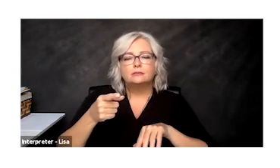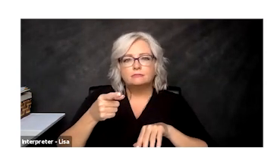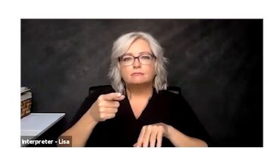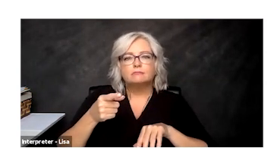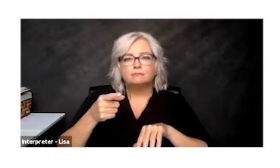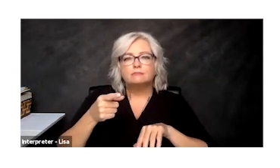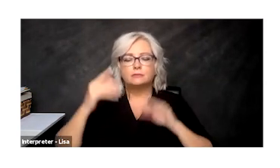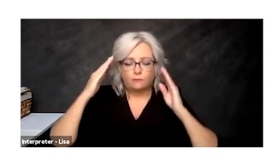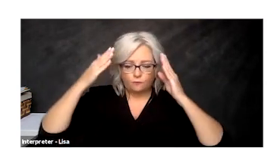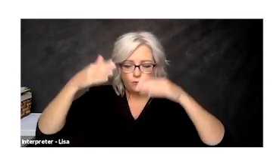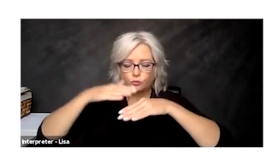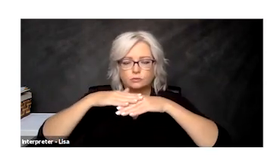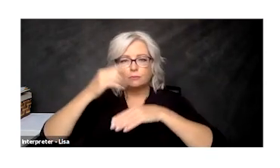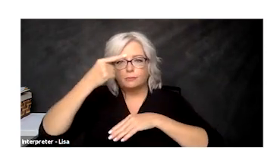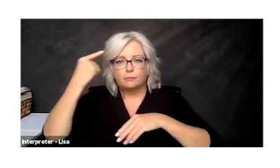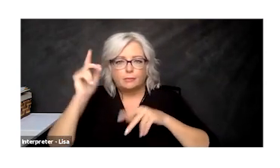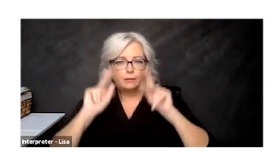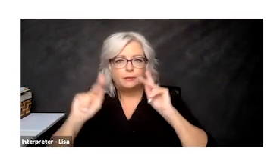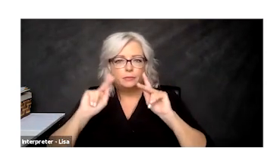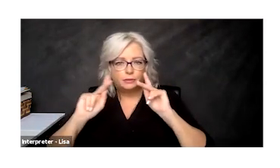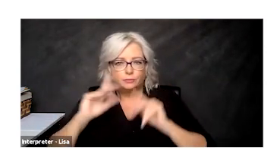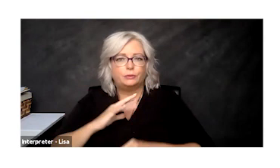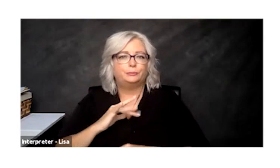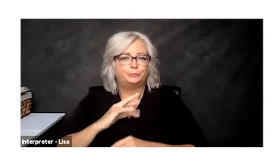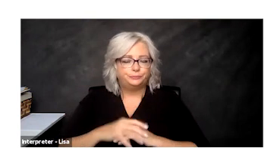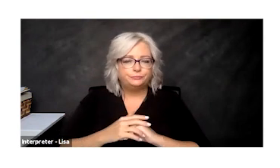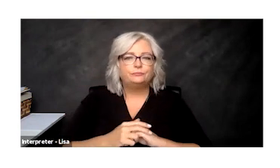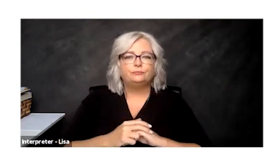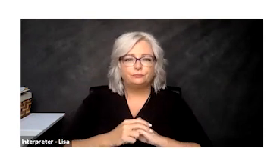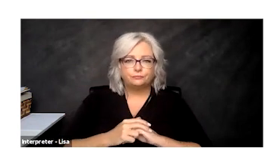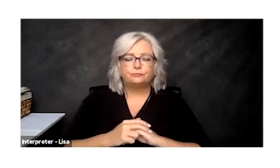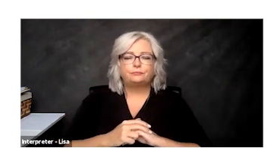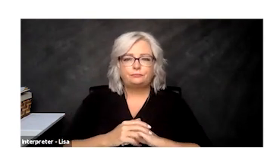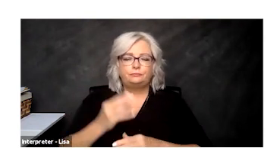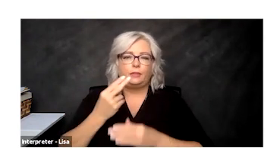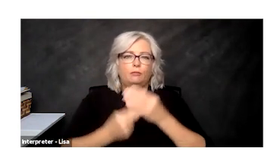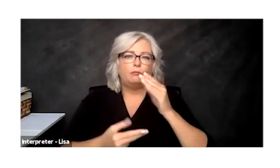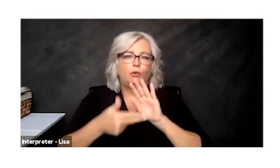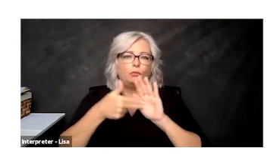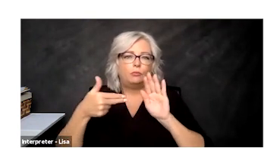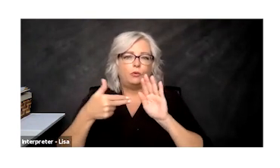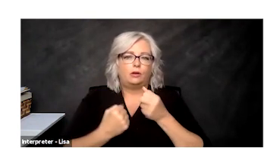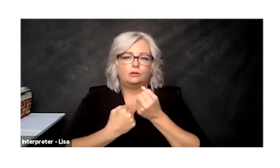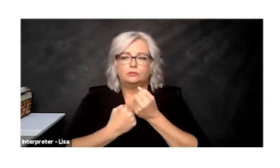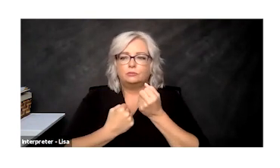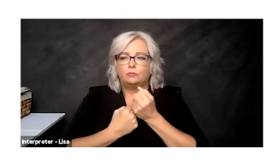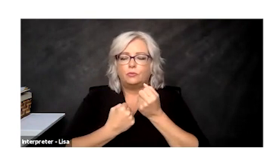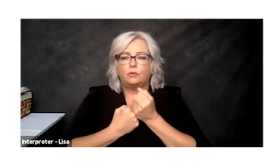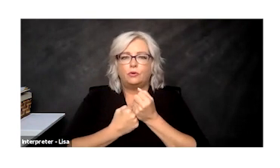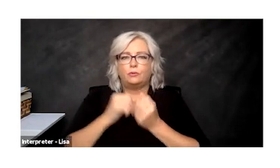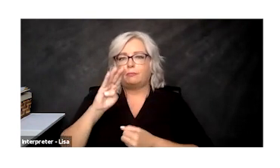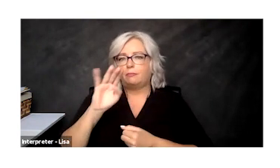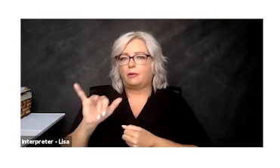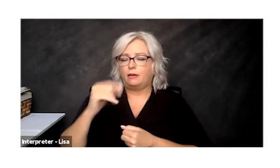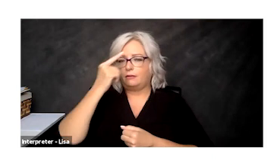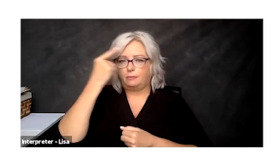Black consumers, and the brand is supported. Both brands are supported in large part by Black